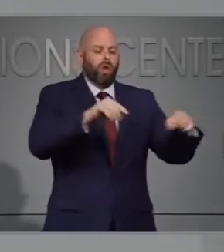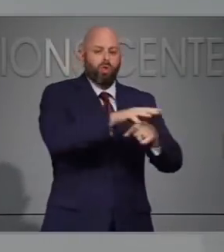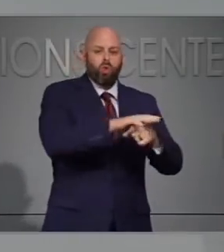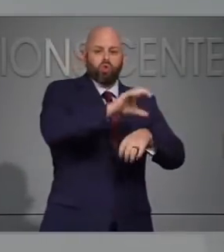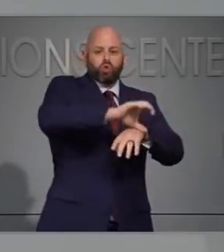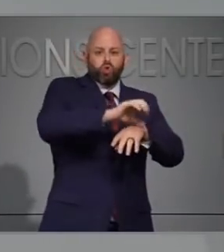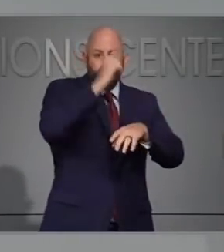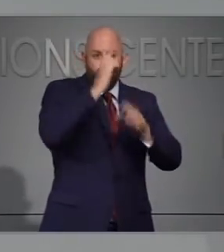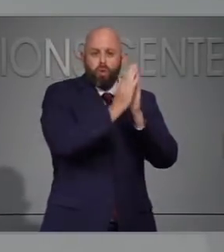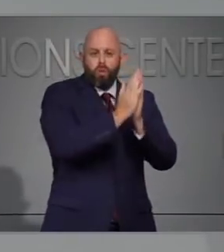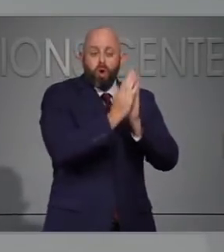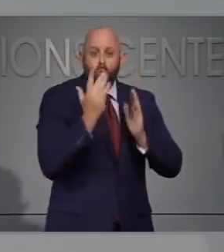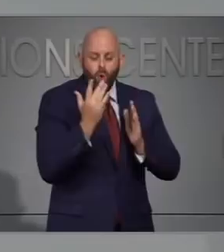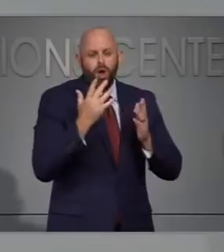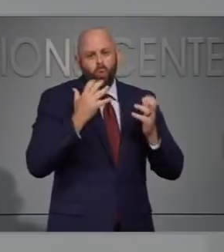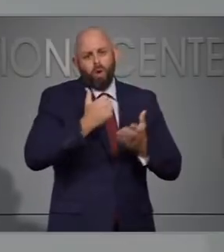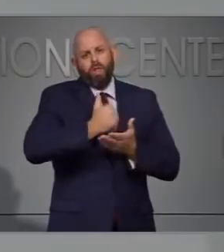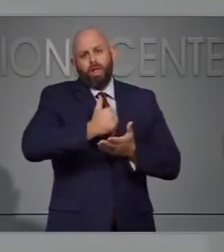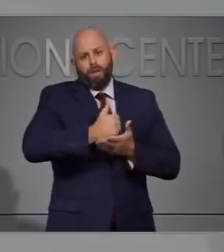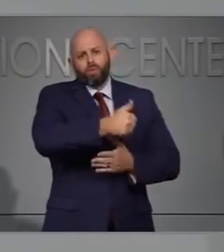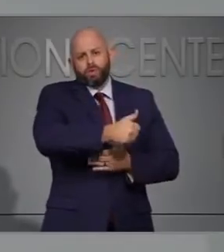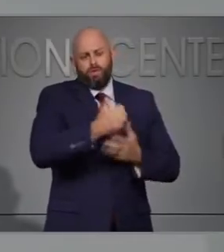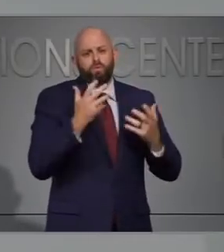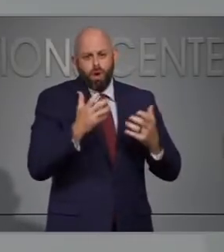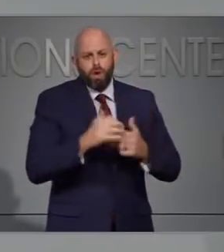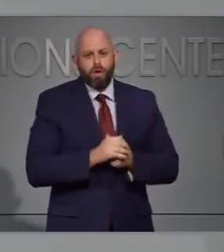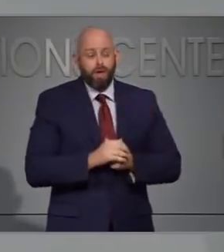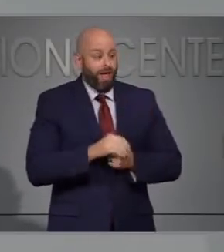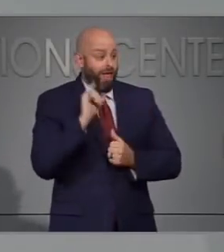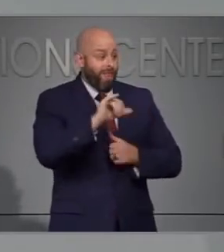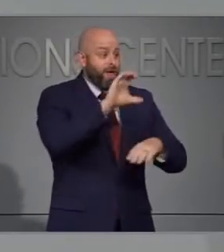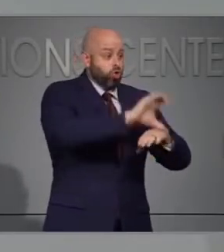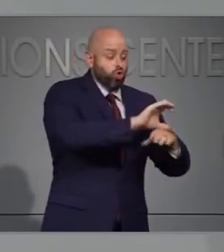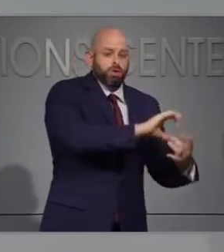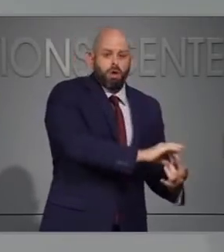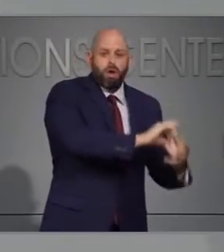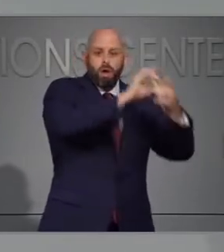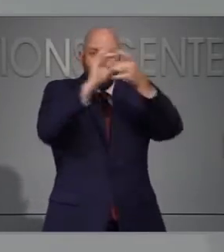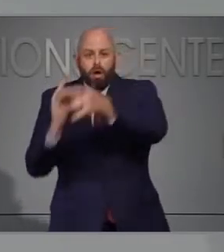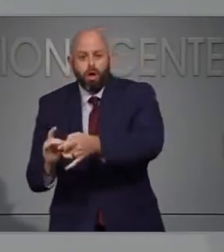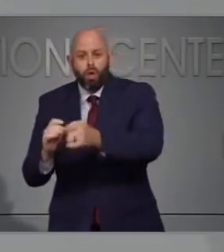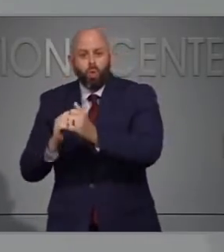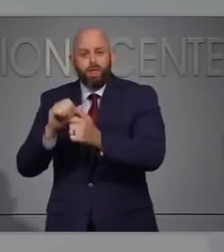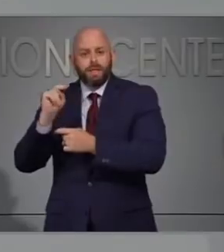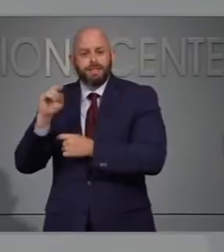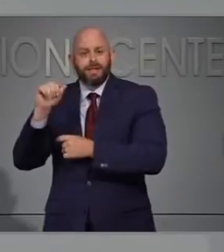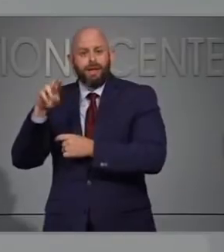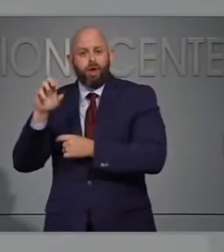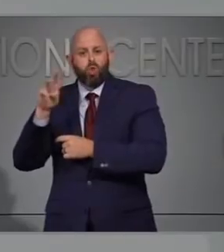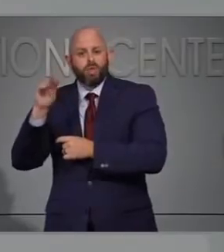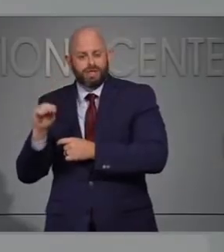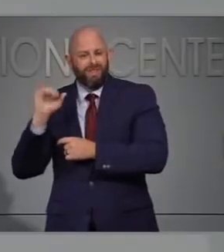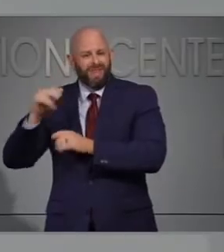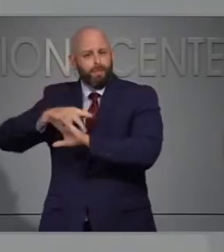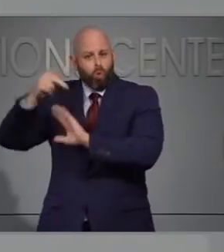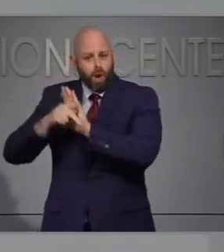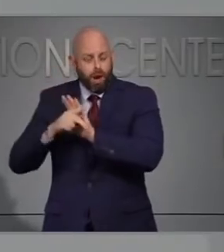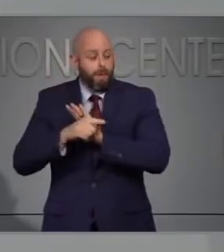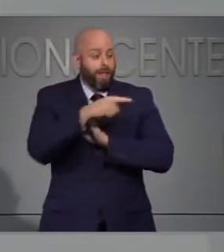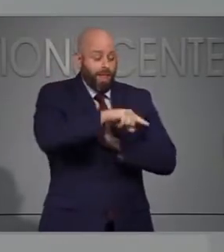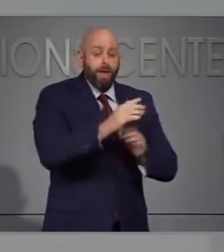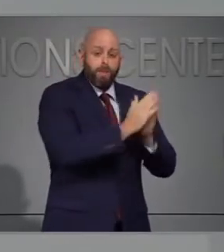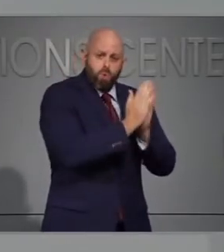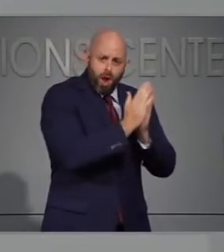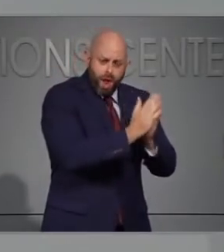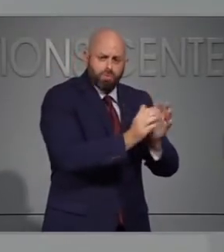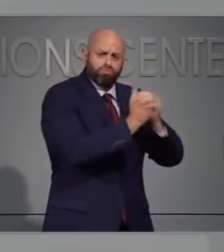because she wanted to get back on her feet. Because that church had onboarded to NC Care 360, they not only prayed for her on